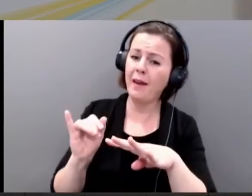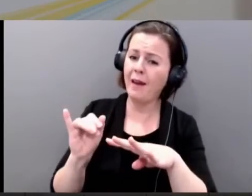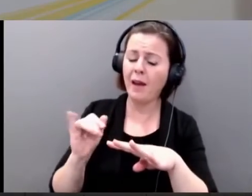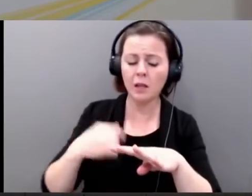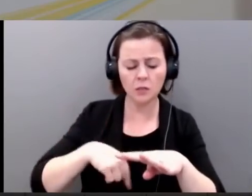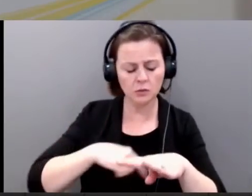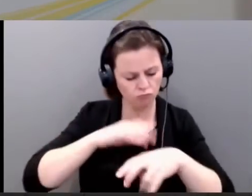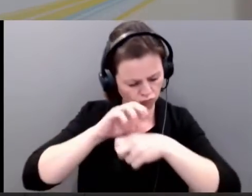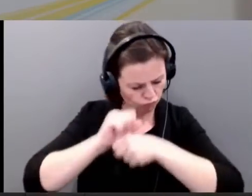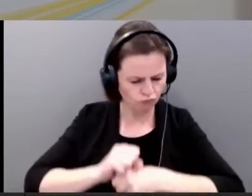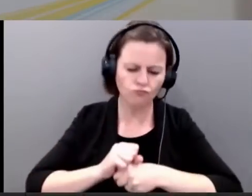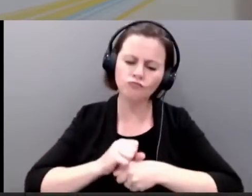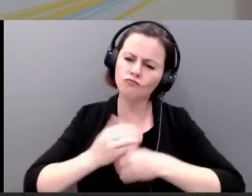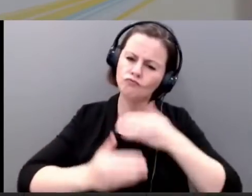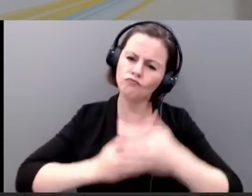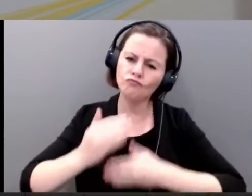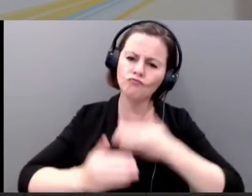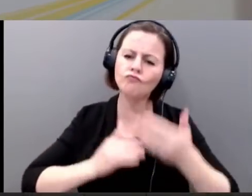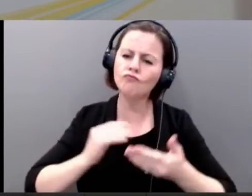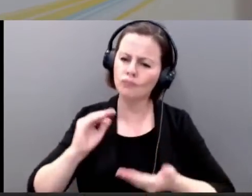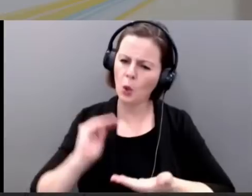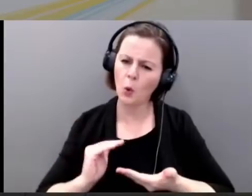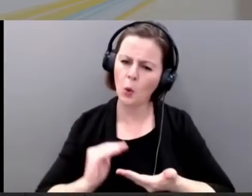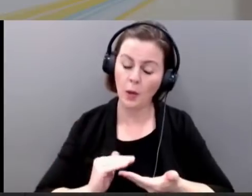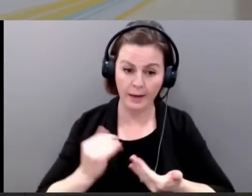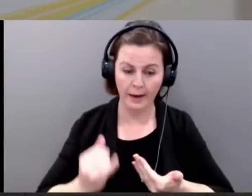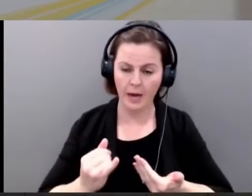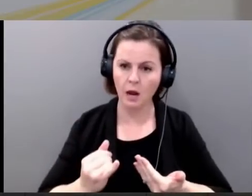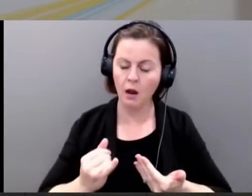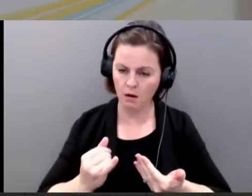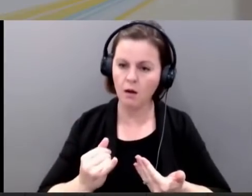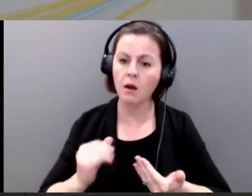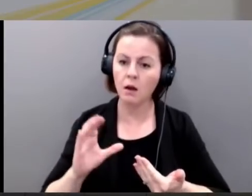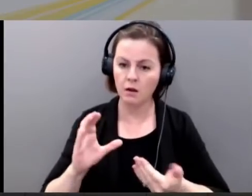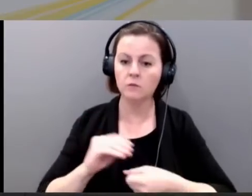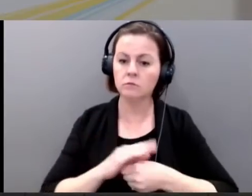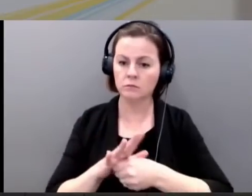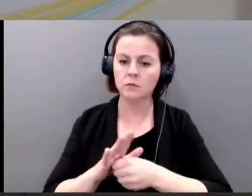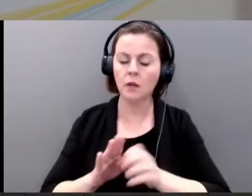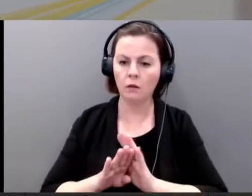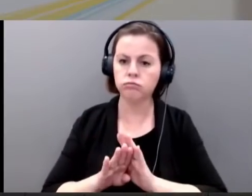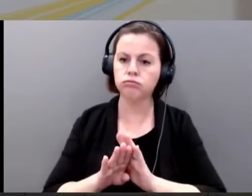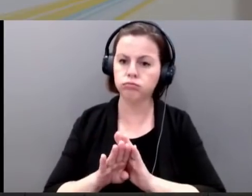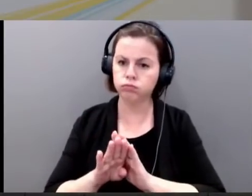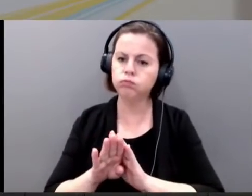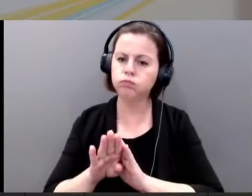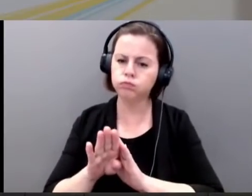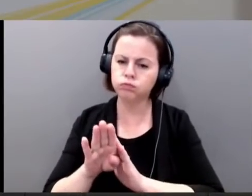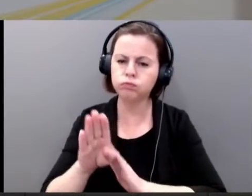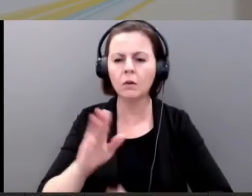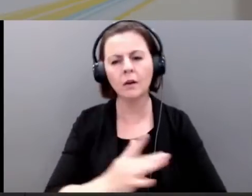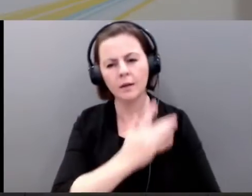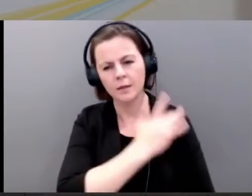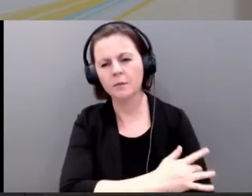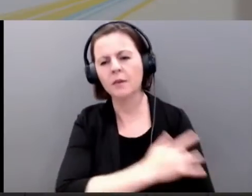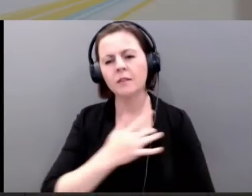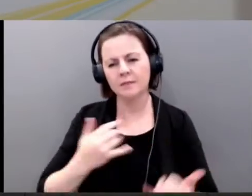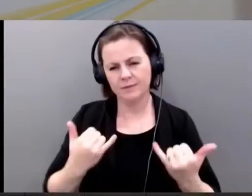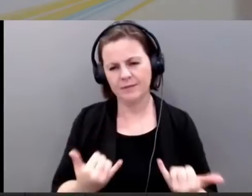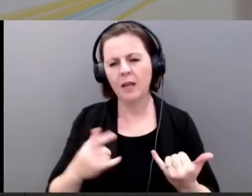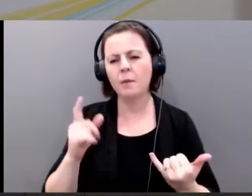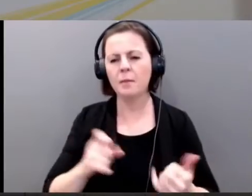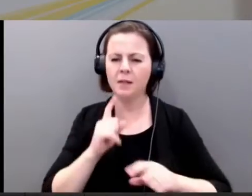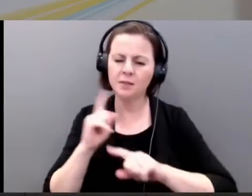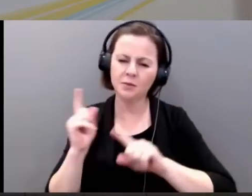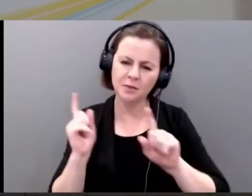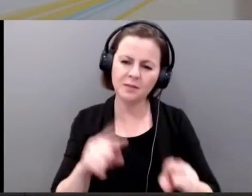Unfortunately, we now have an evolving situation with COVID-19 that requires a strong provincial response, and it requires all of